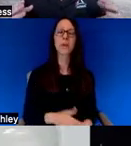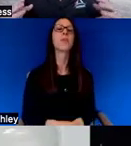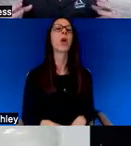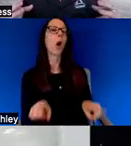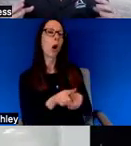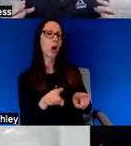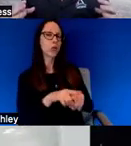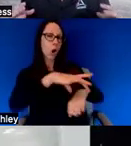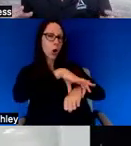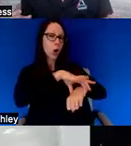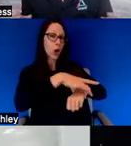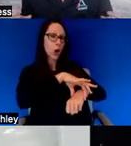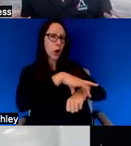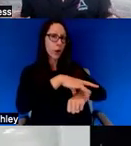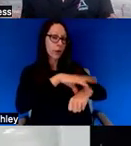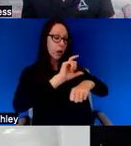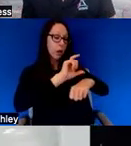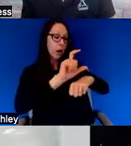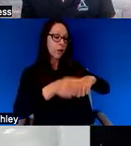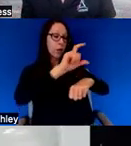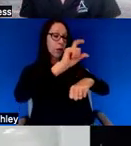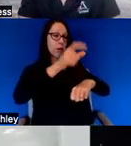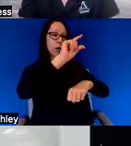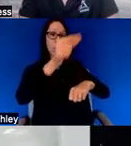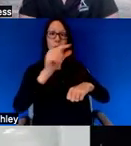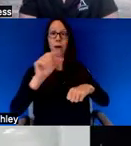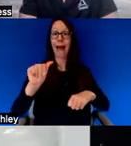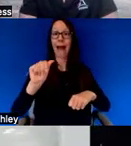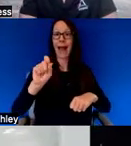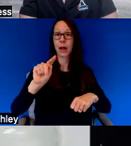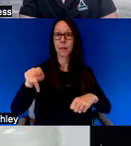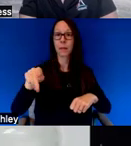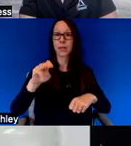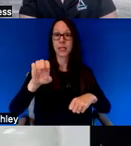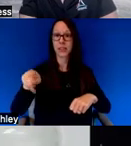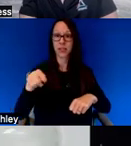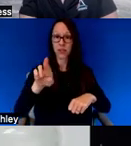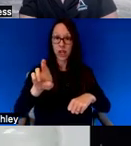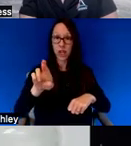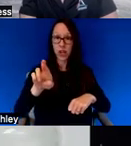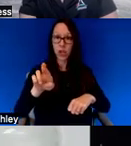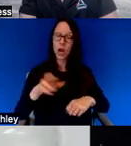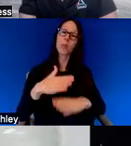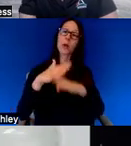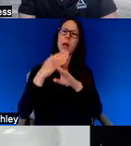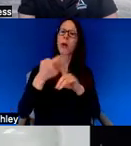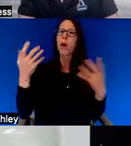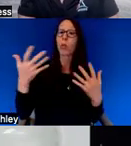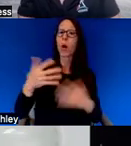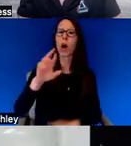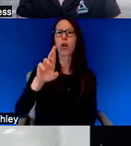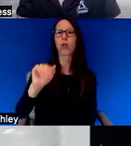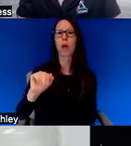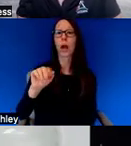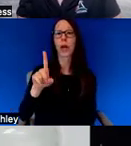one of the things that our atmosphere protects us from is radiation. I like to think of radiation as a really